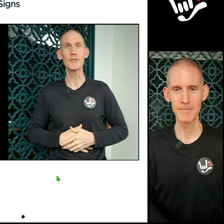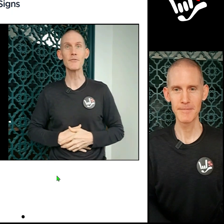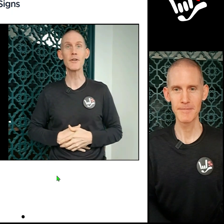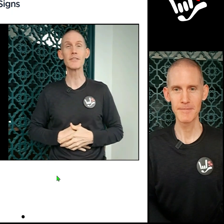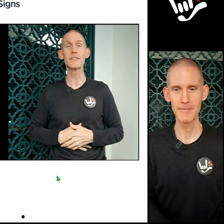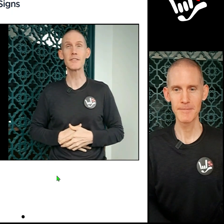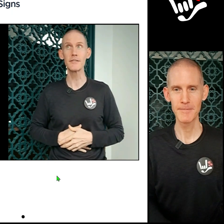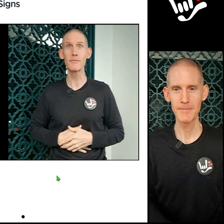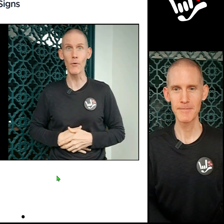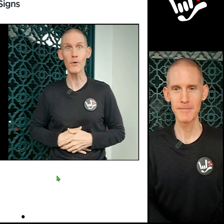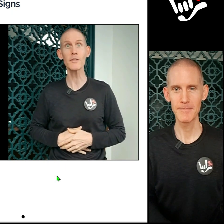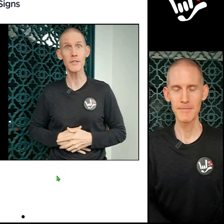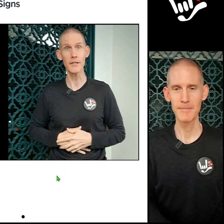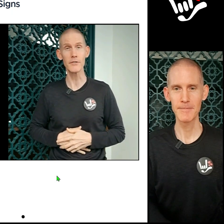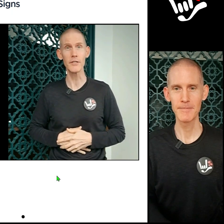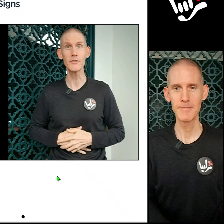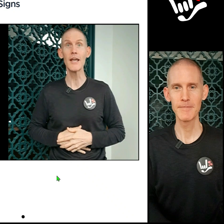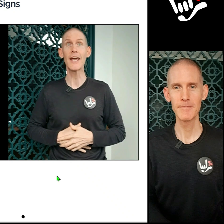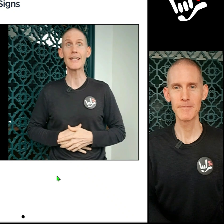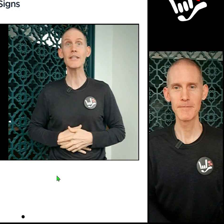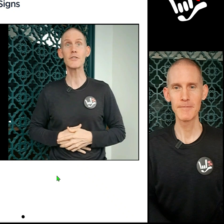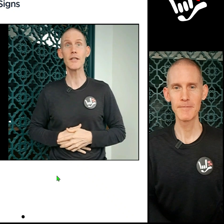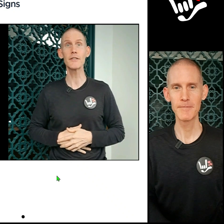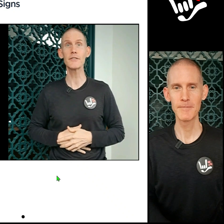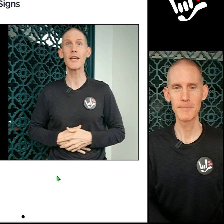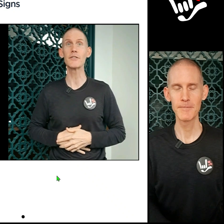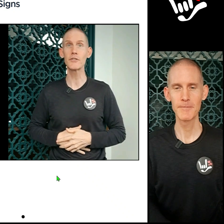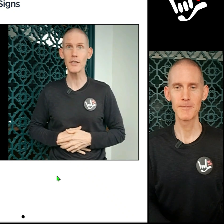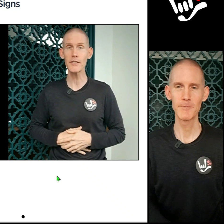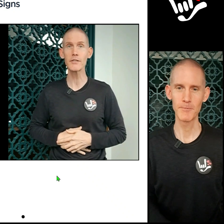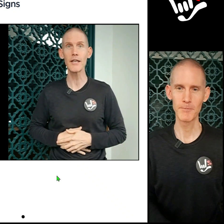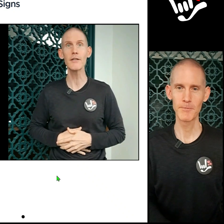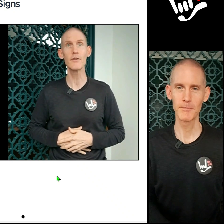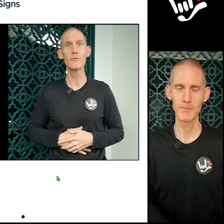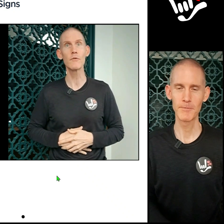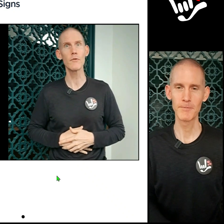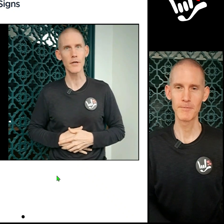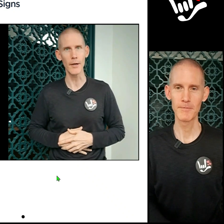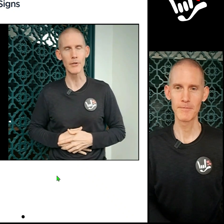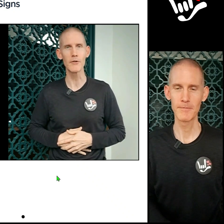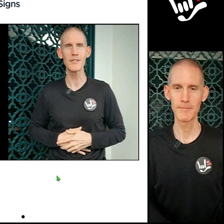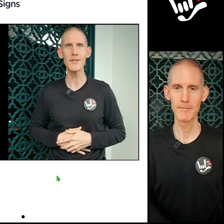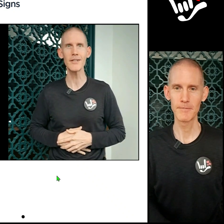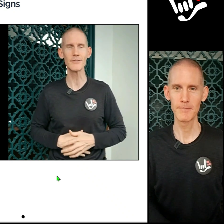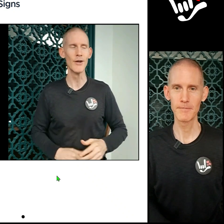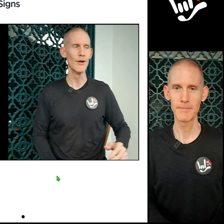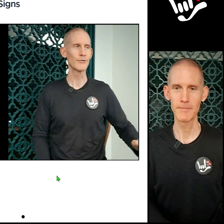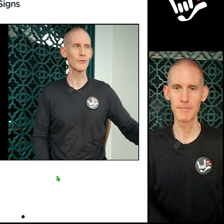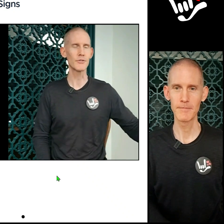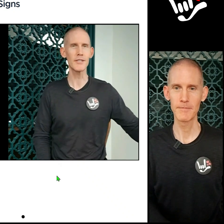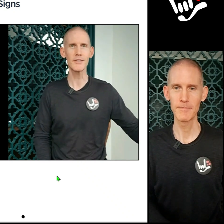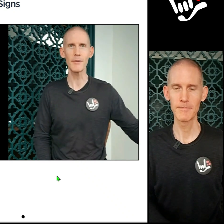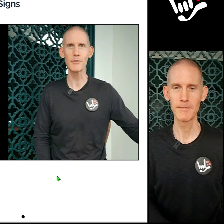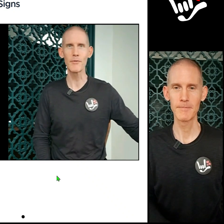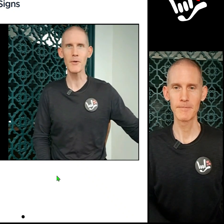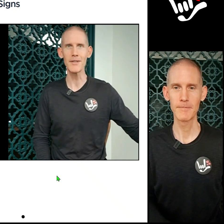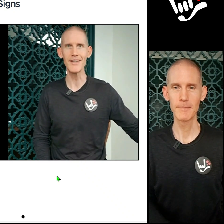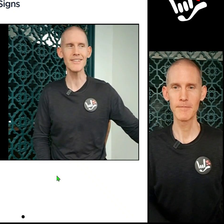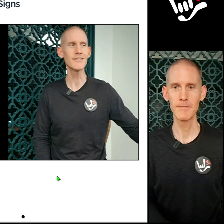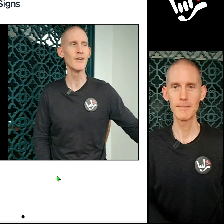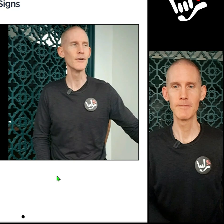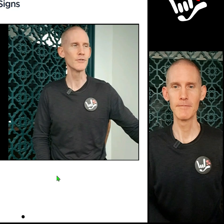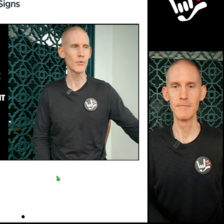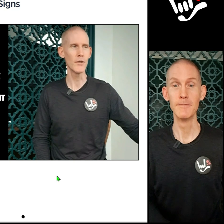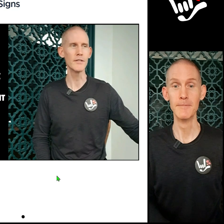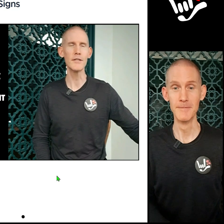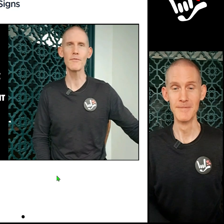all right? So you've done 4 sentences, and each sentence had 6 individual vocabulary signs. So 6 times 4